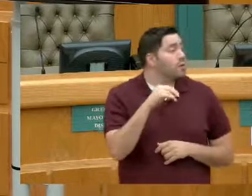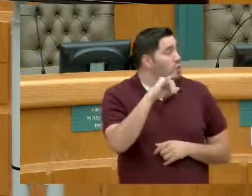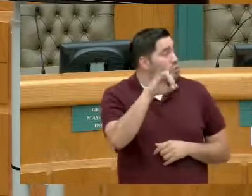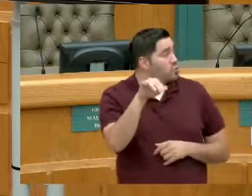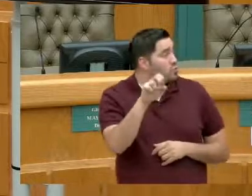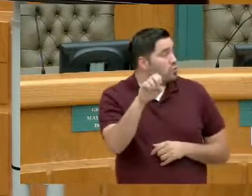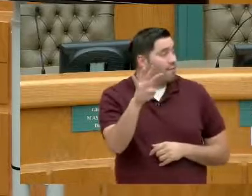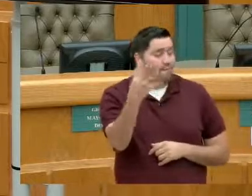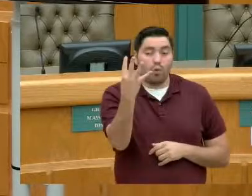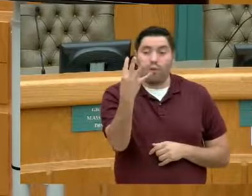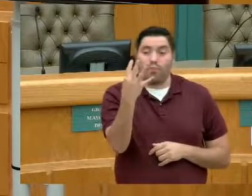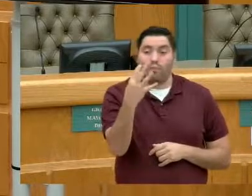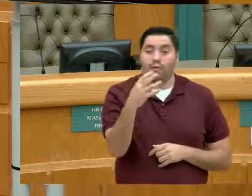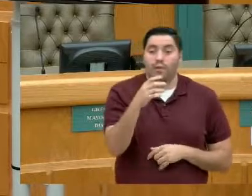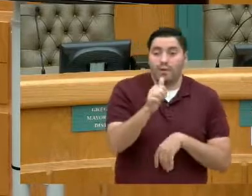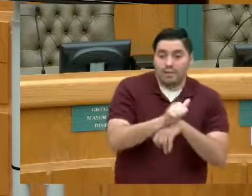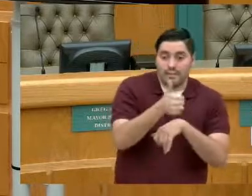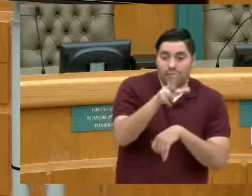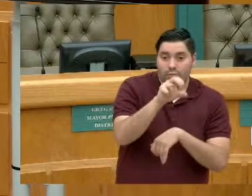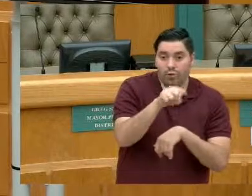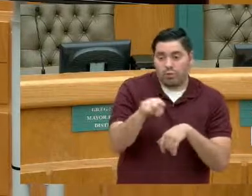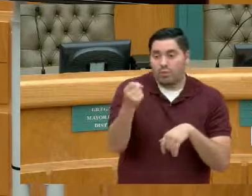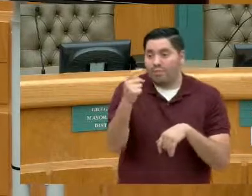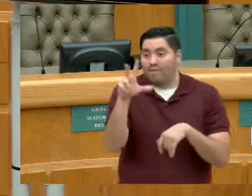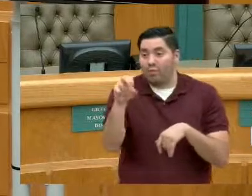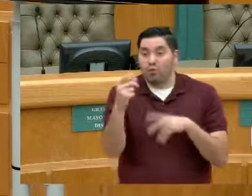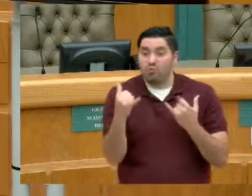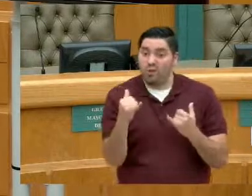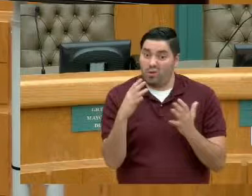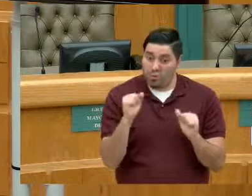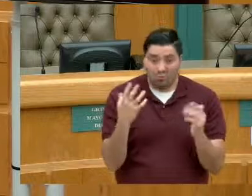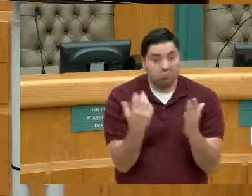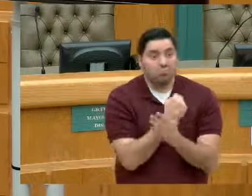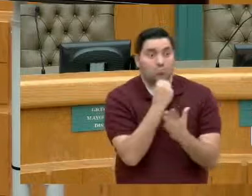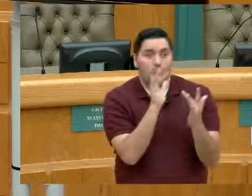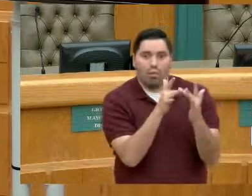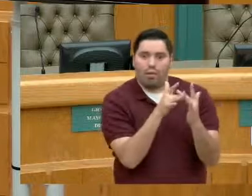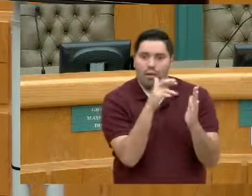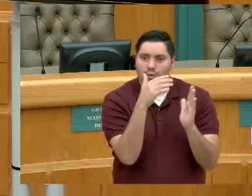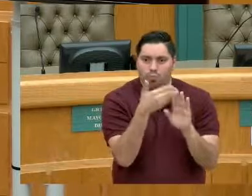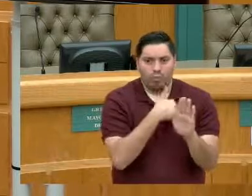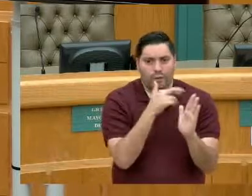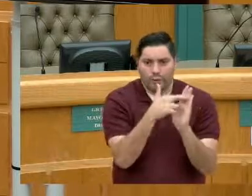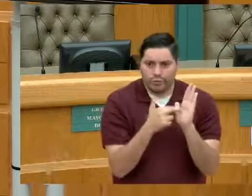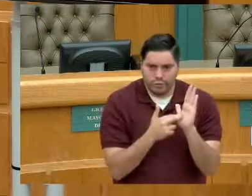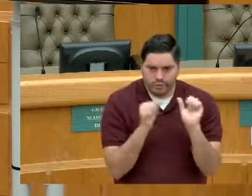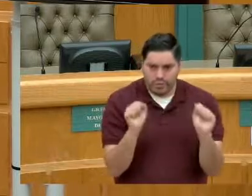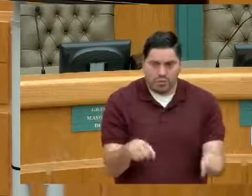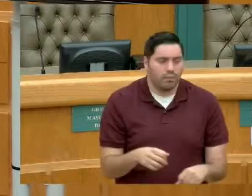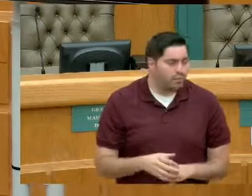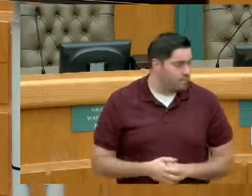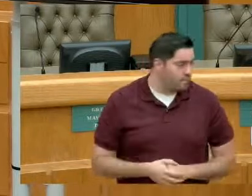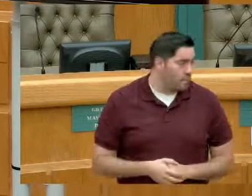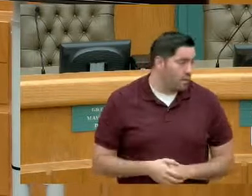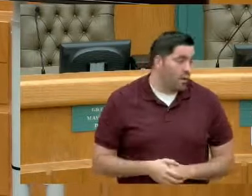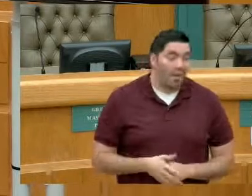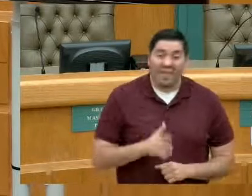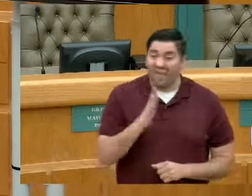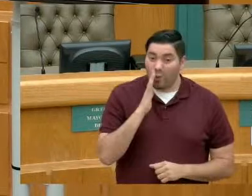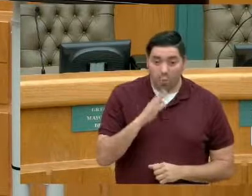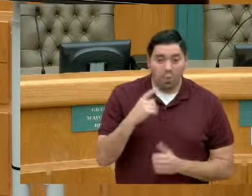to 11:30, but you can go online today and pre-register. And again, let me tell you some of the things that it's going to